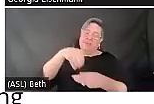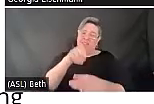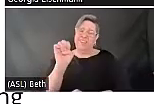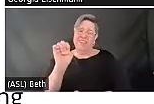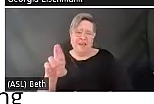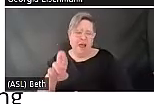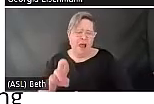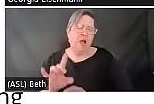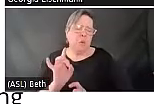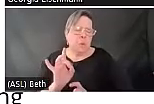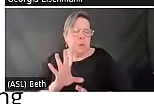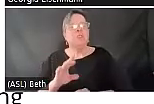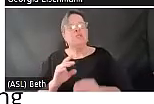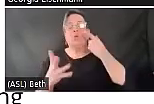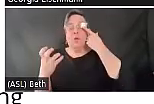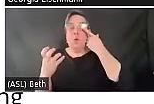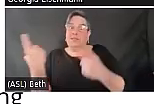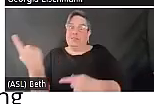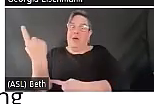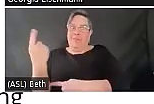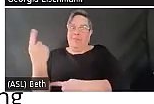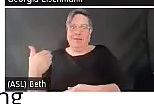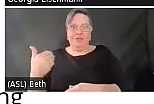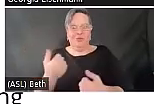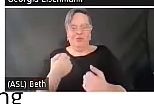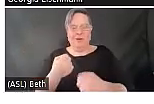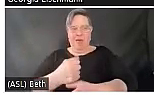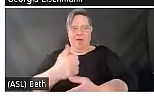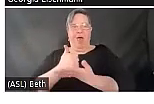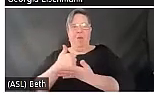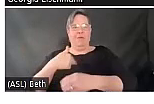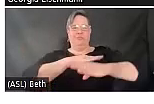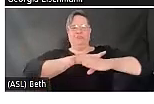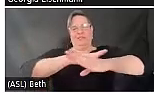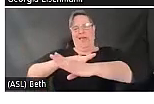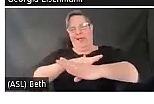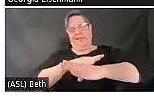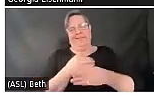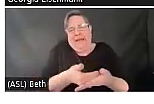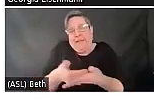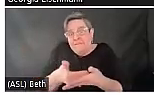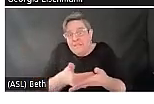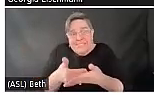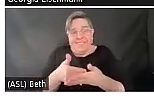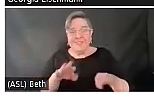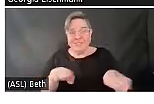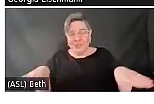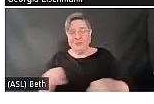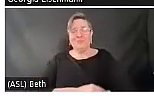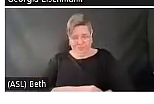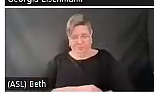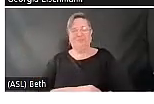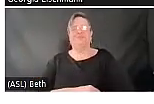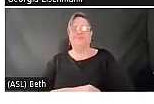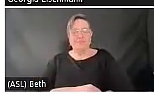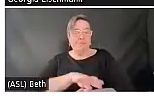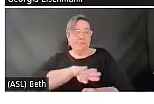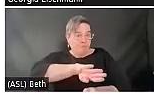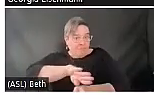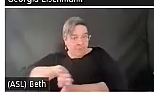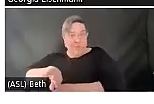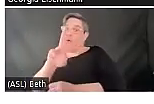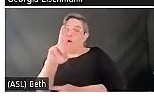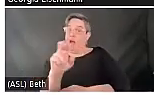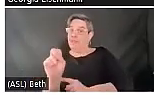with these infants. Next slide. All right, so that's RSV. Good news,